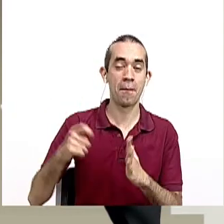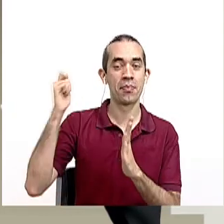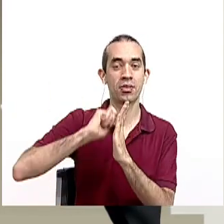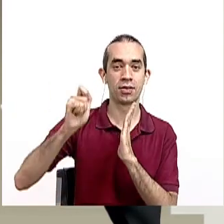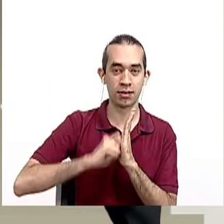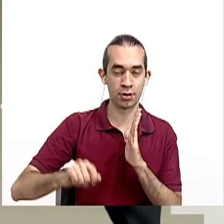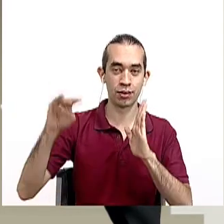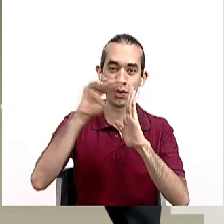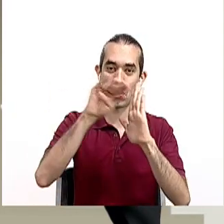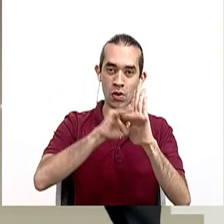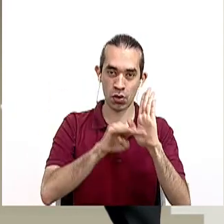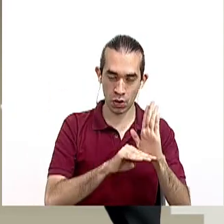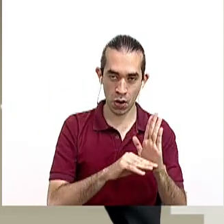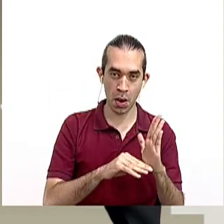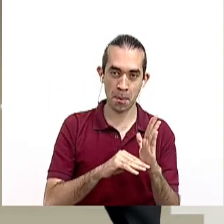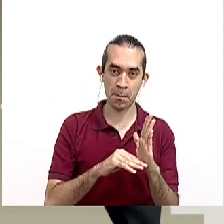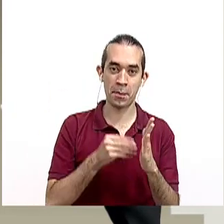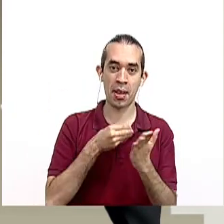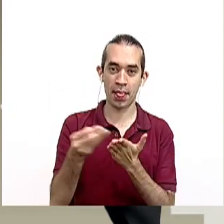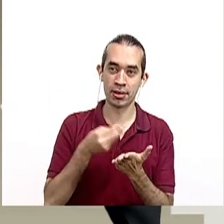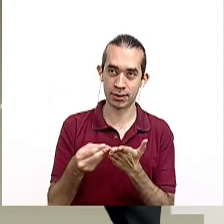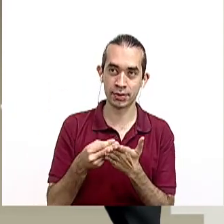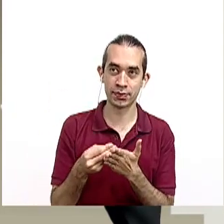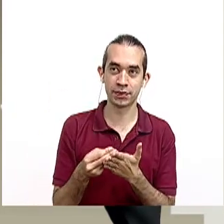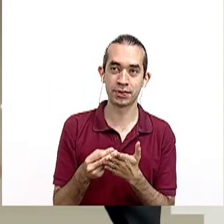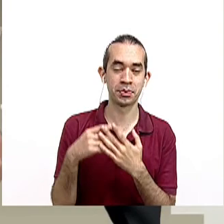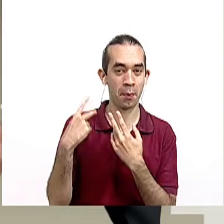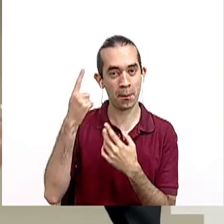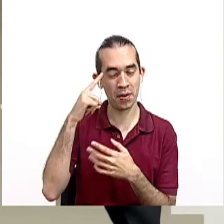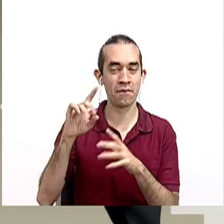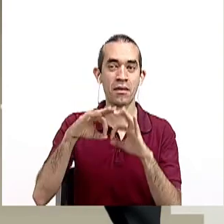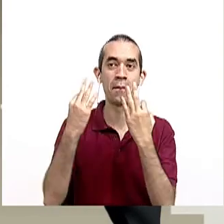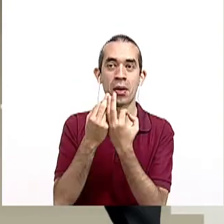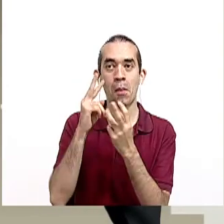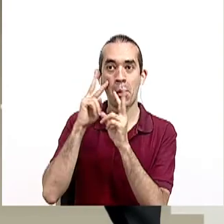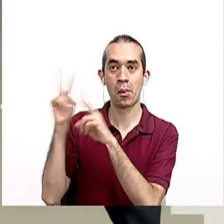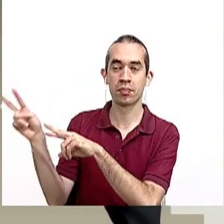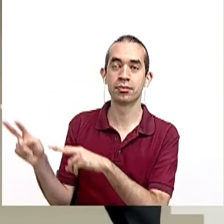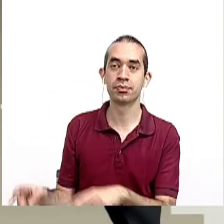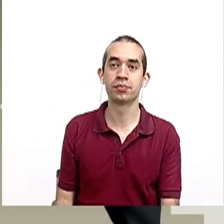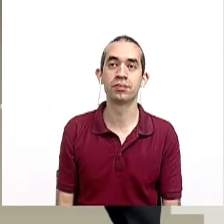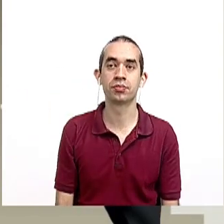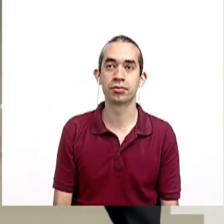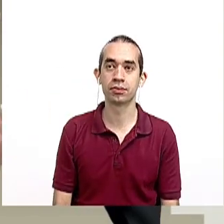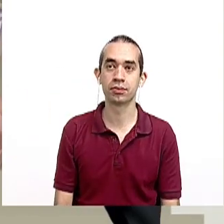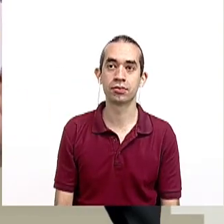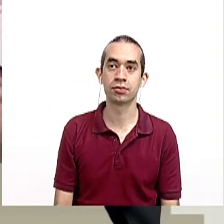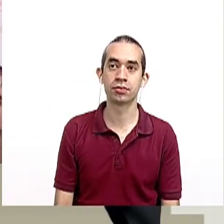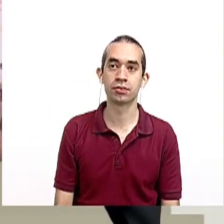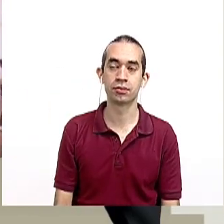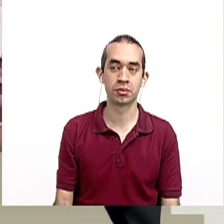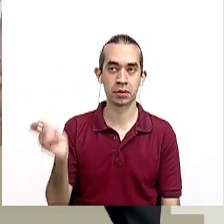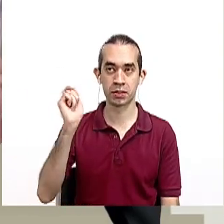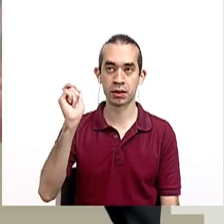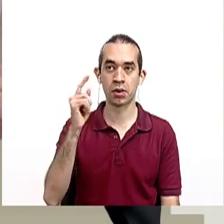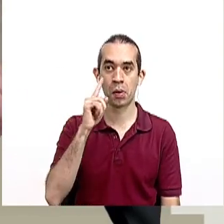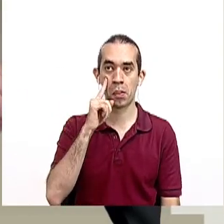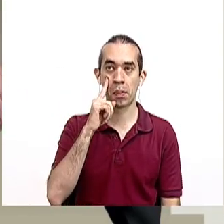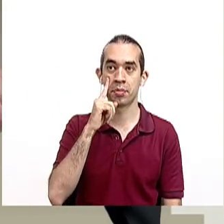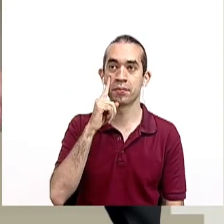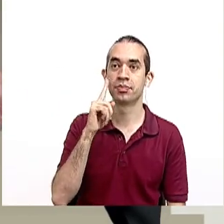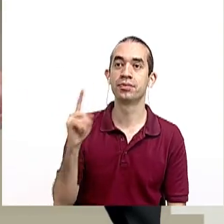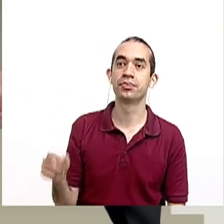write this shopping list for her family. Okay, and then let's look at this. I'm going to take a pencil, and then it